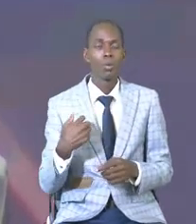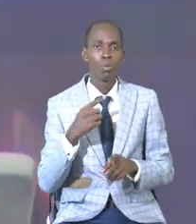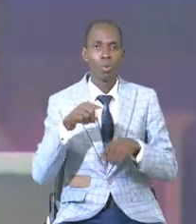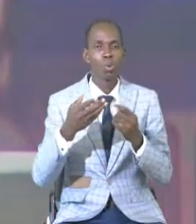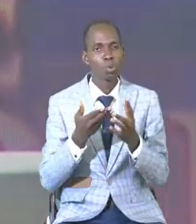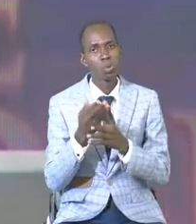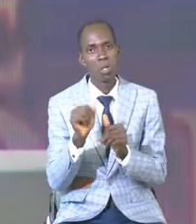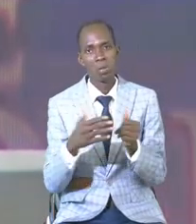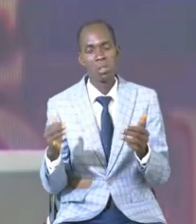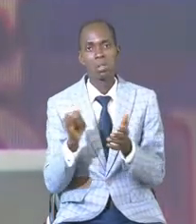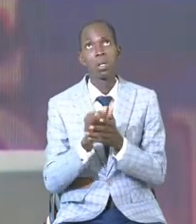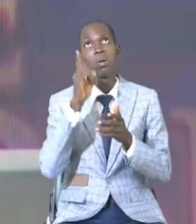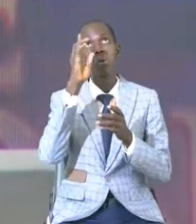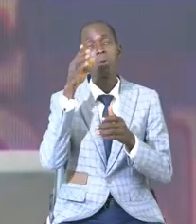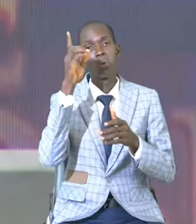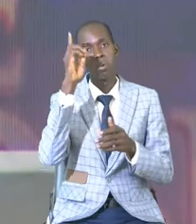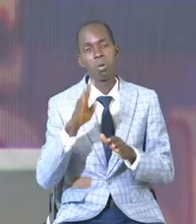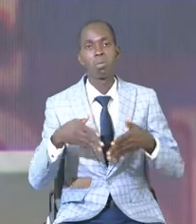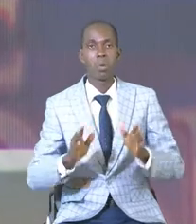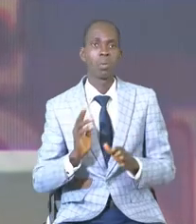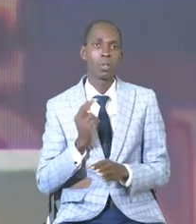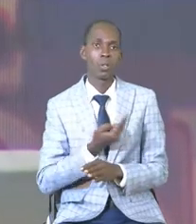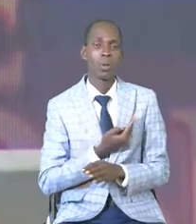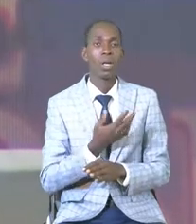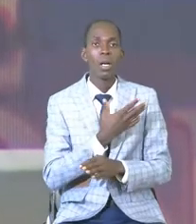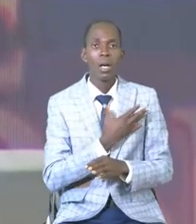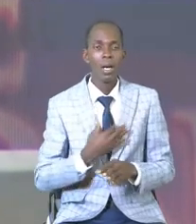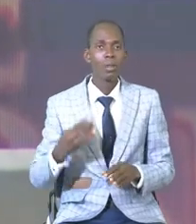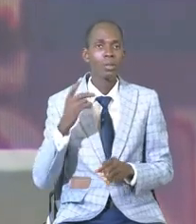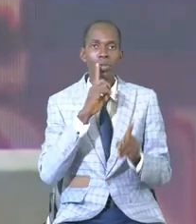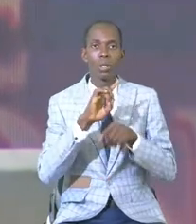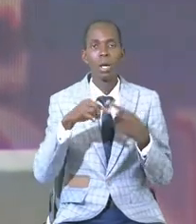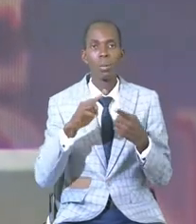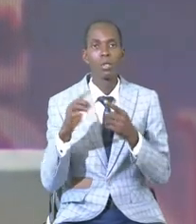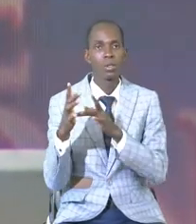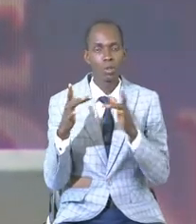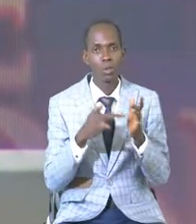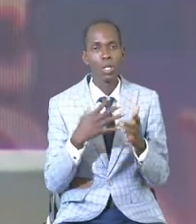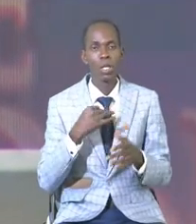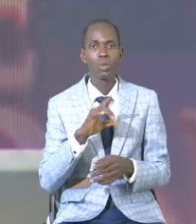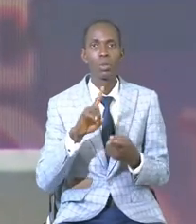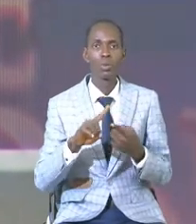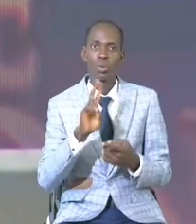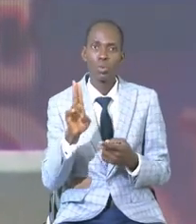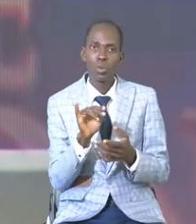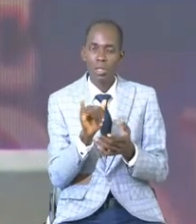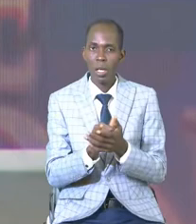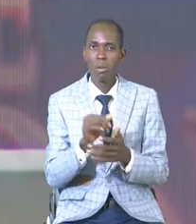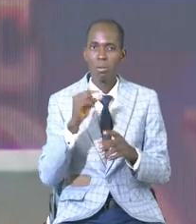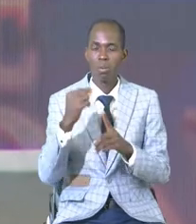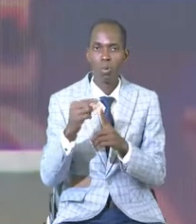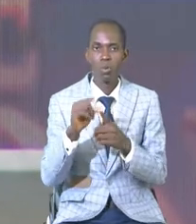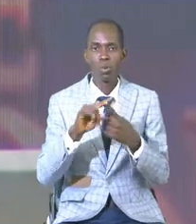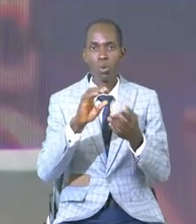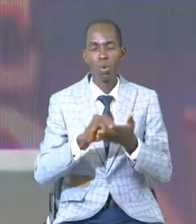Talking about Jesus, and as you apply the message in your own life and you apply it in your own ministry, I